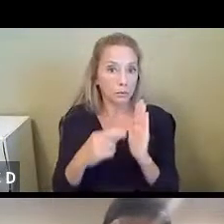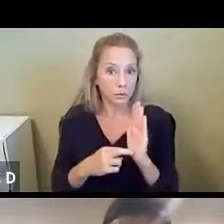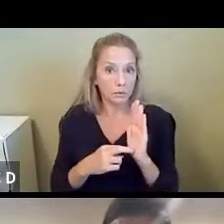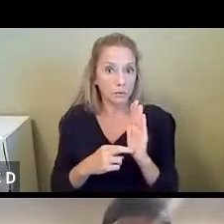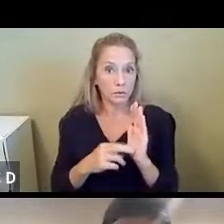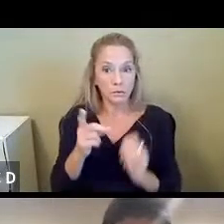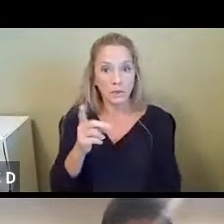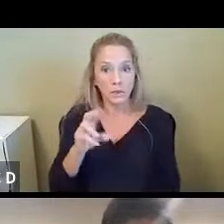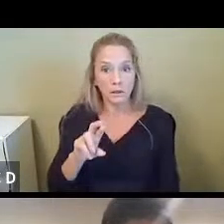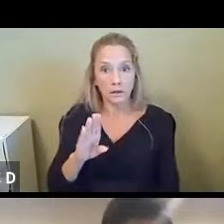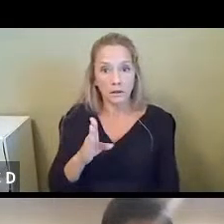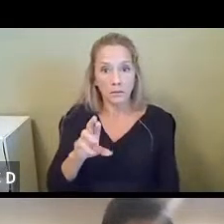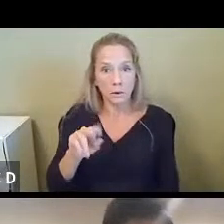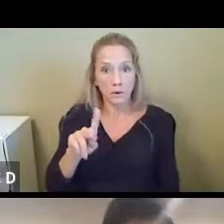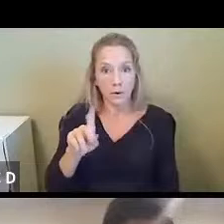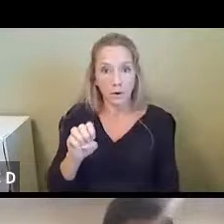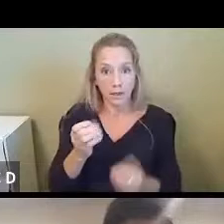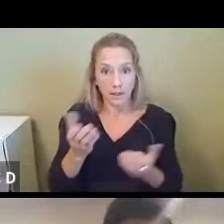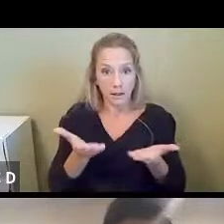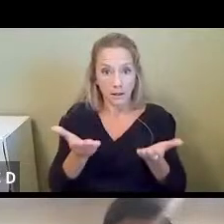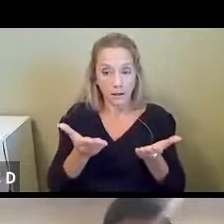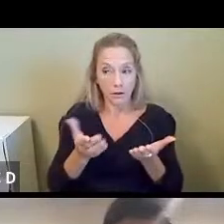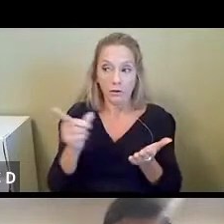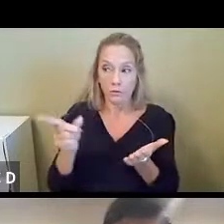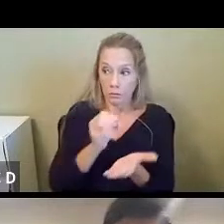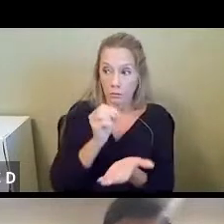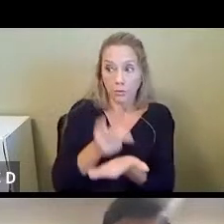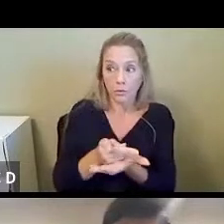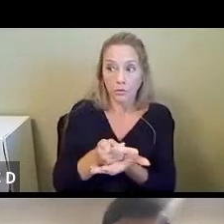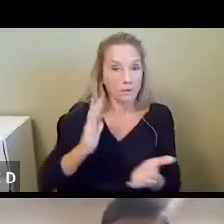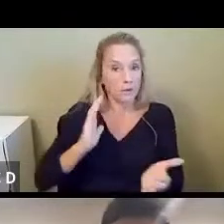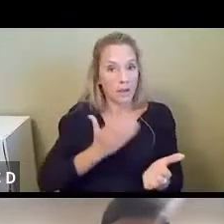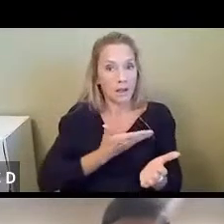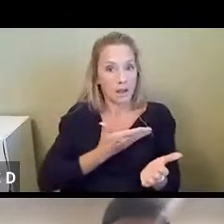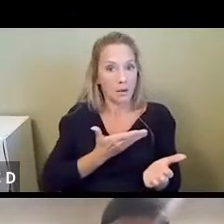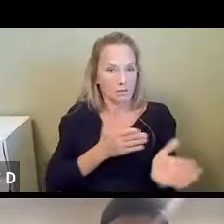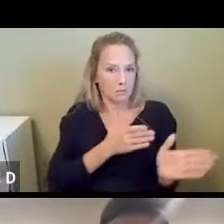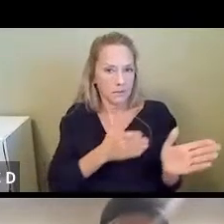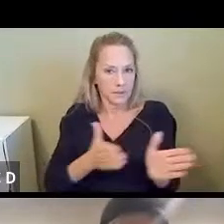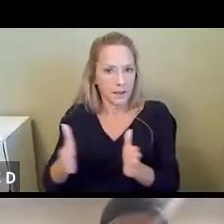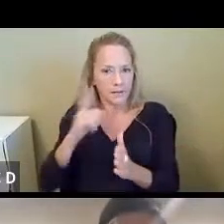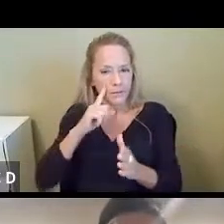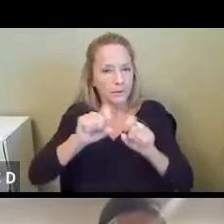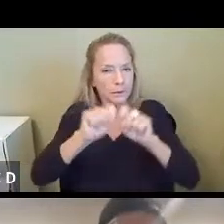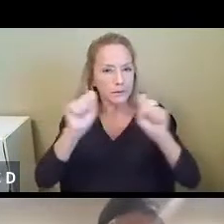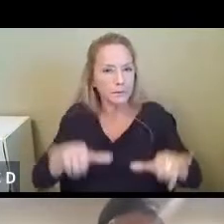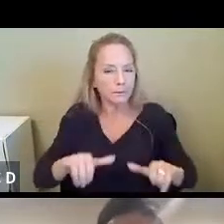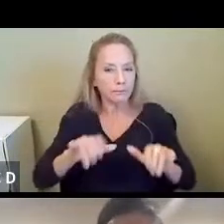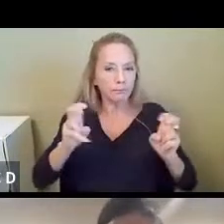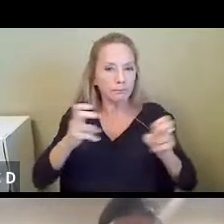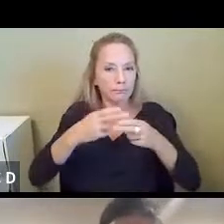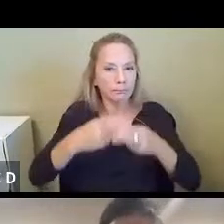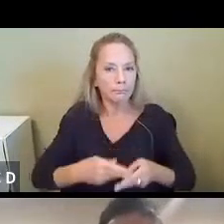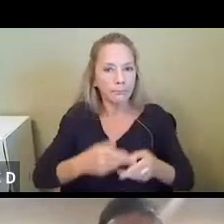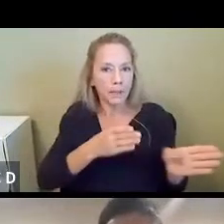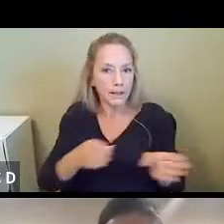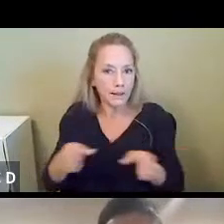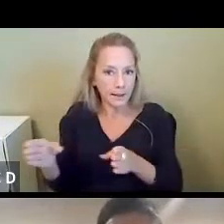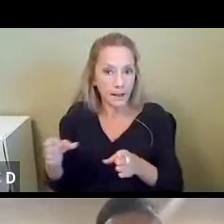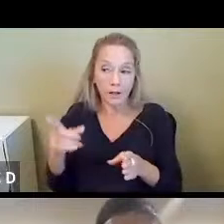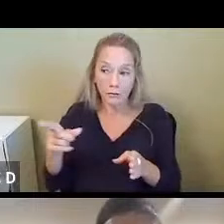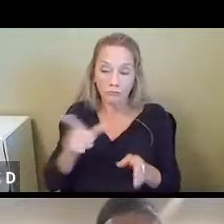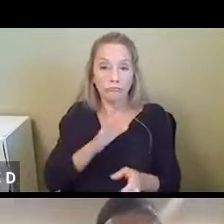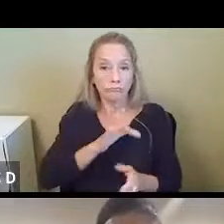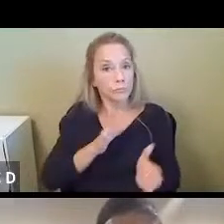she approved we got to talk to her about our systematic testing plan. She was encouraging. She